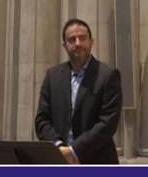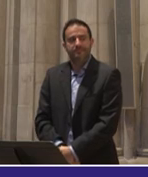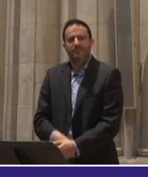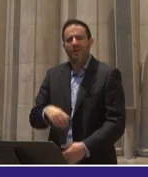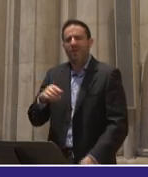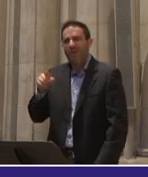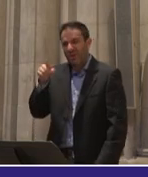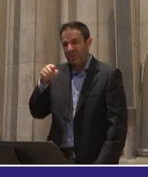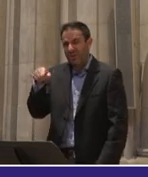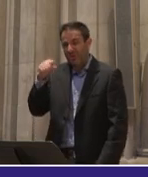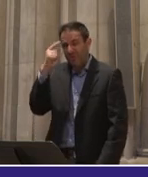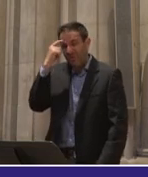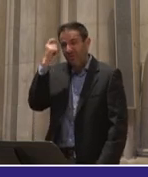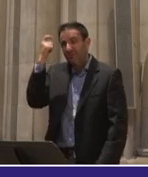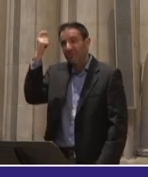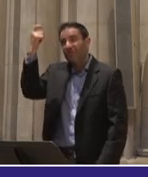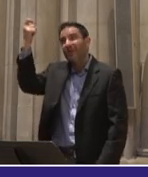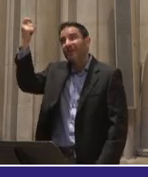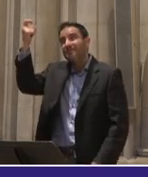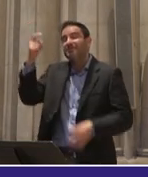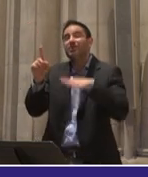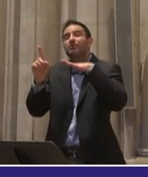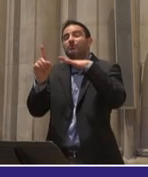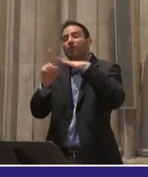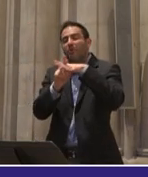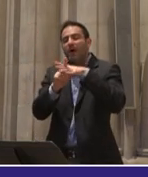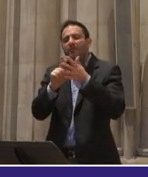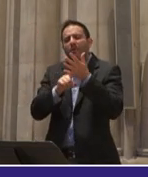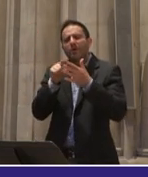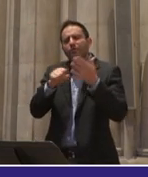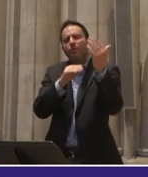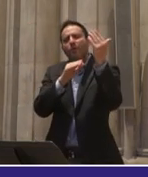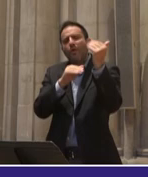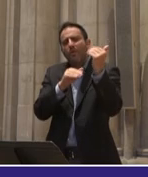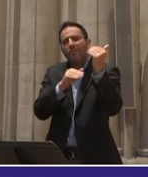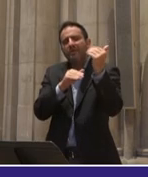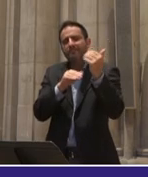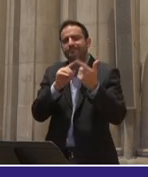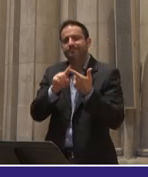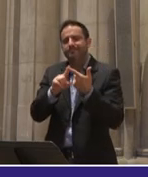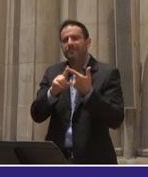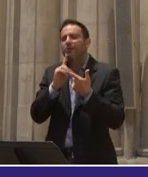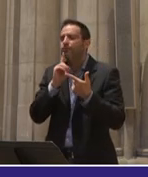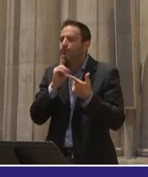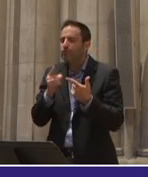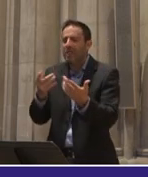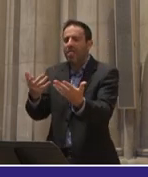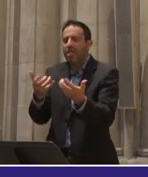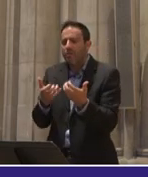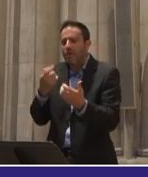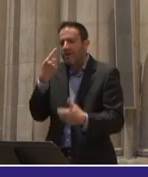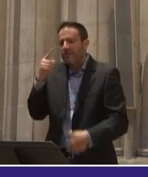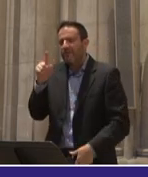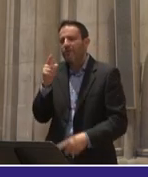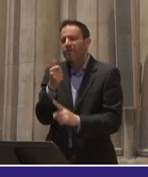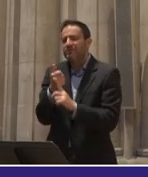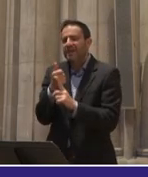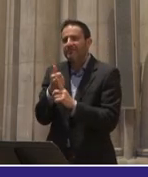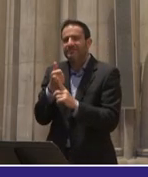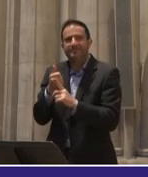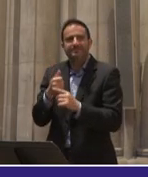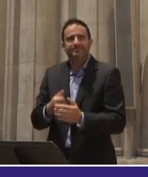Your dreams show up here too. You know, what you hope for, what you really want for yourself and for other people, so much